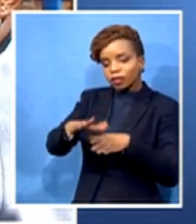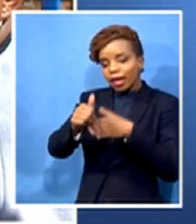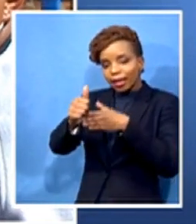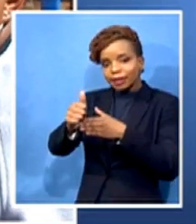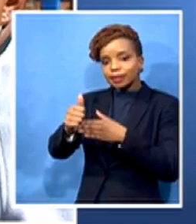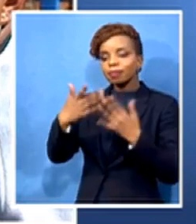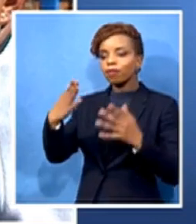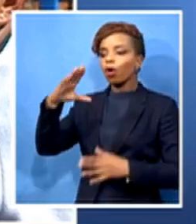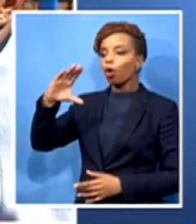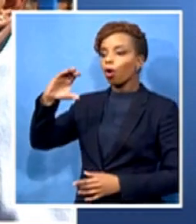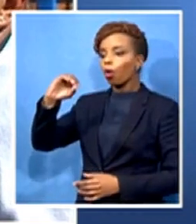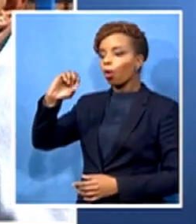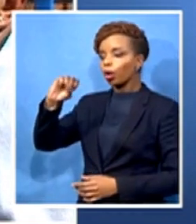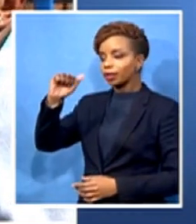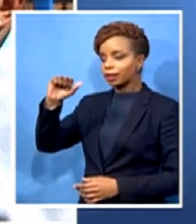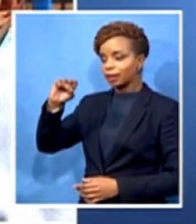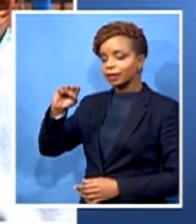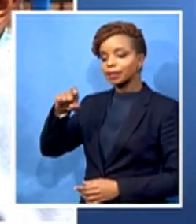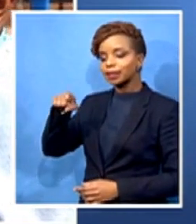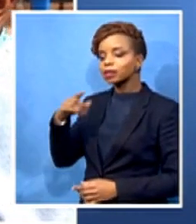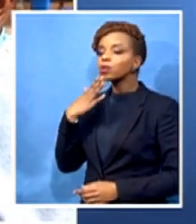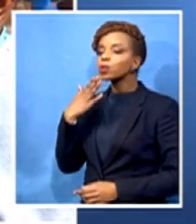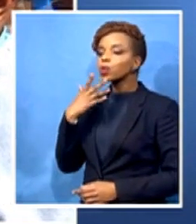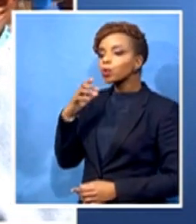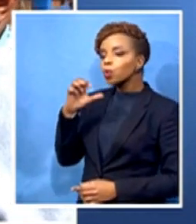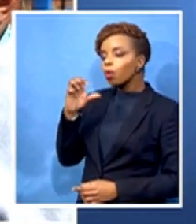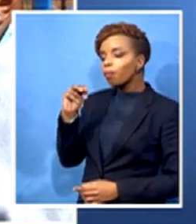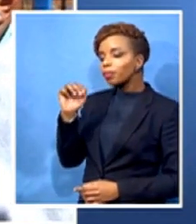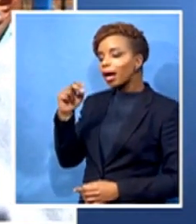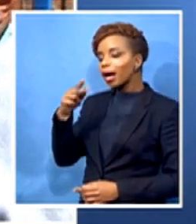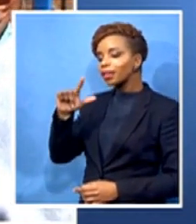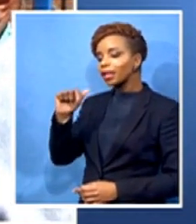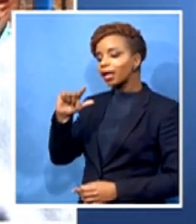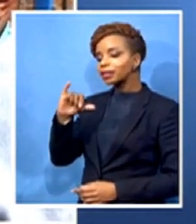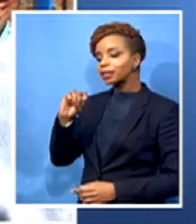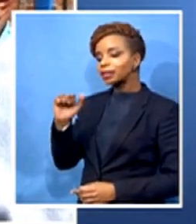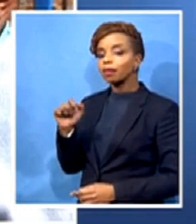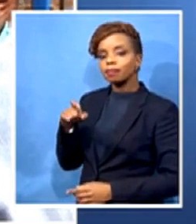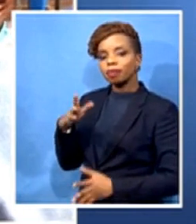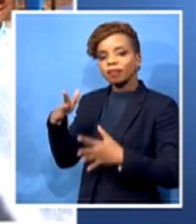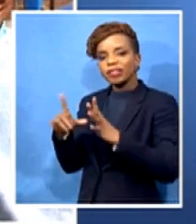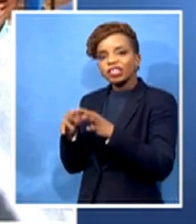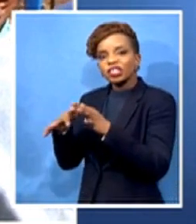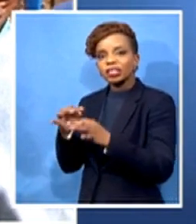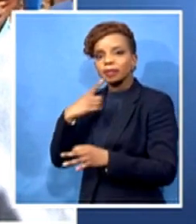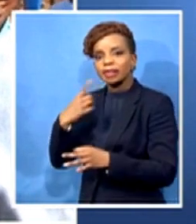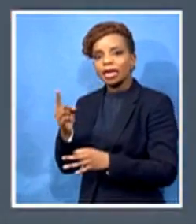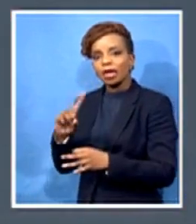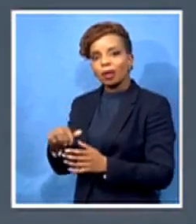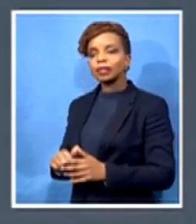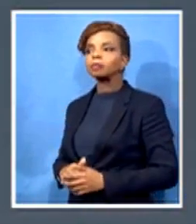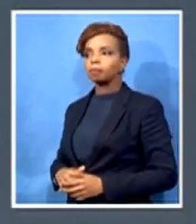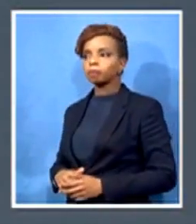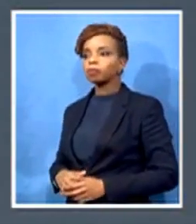who was decrying the fact that the MEC, he was saying his words were, she's arrogant and she